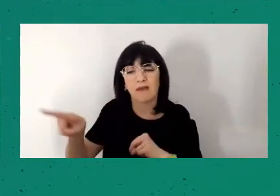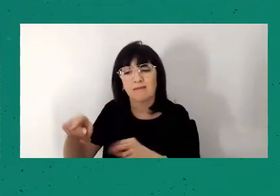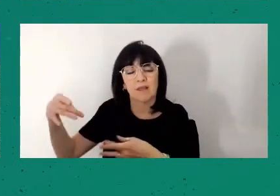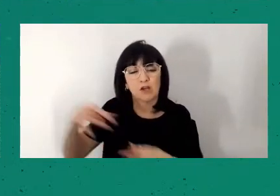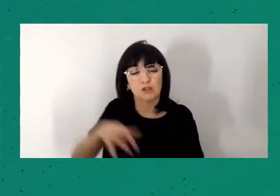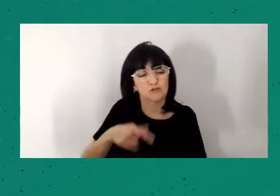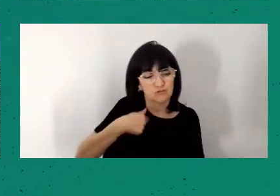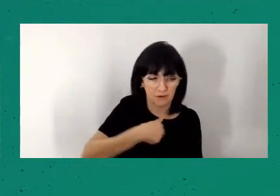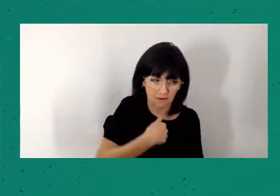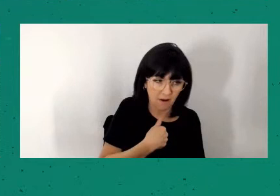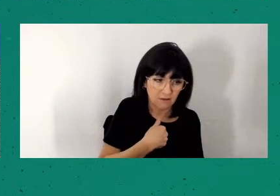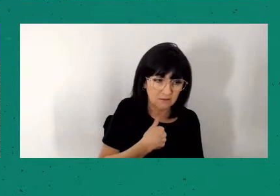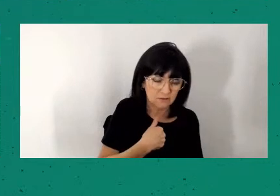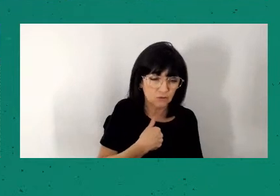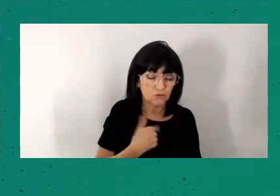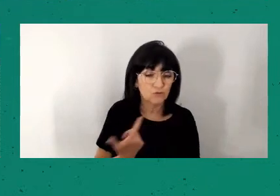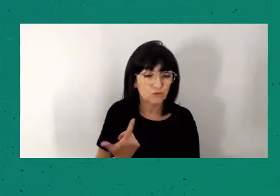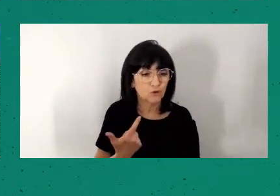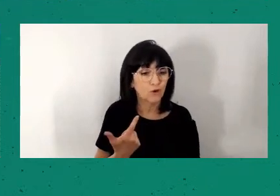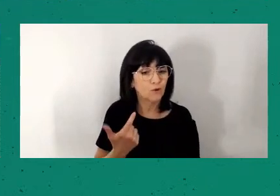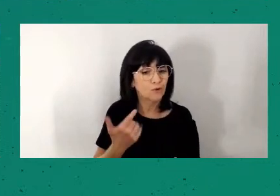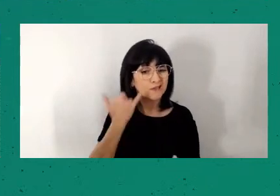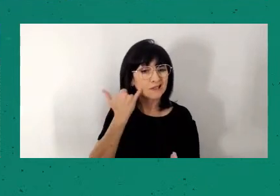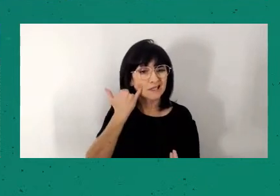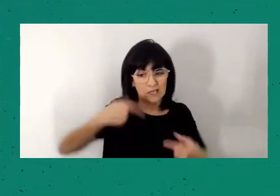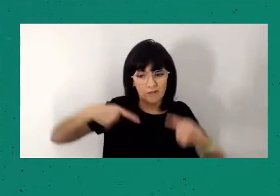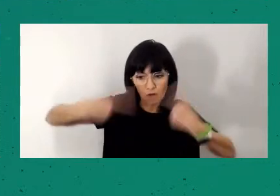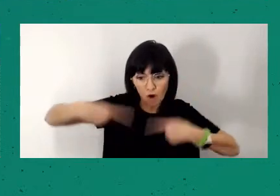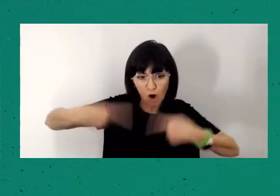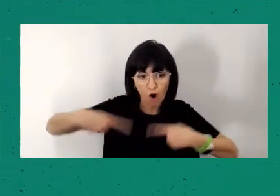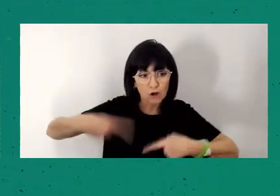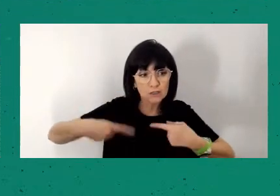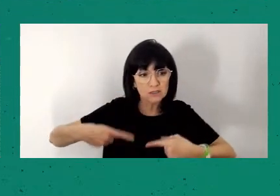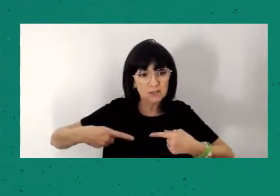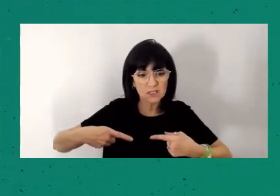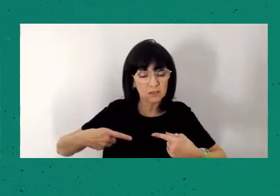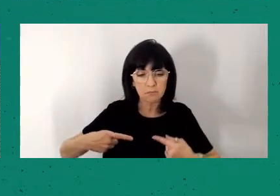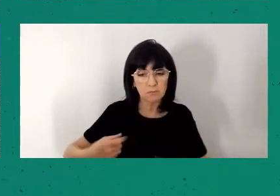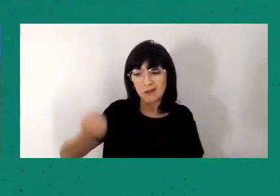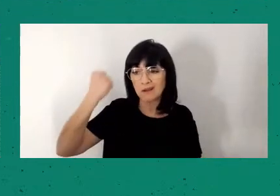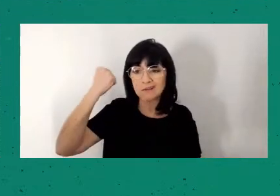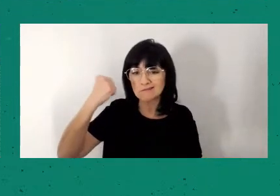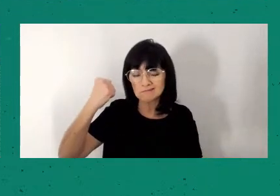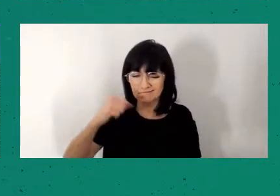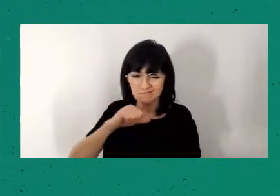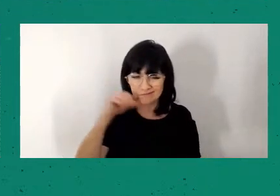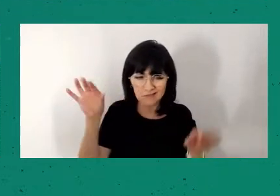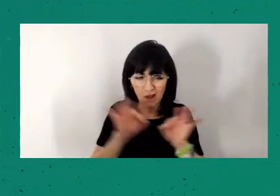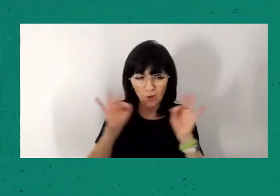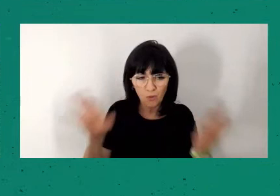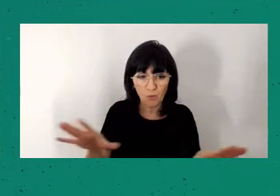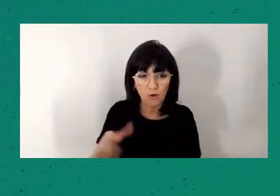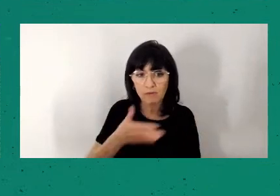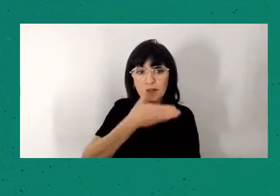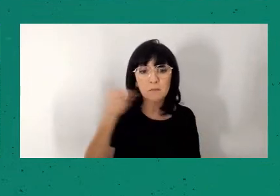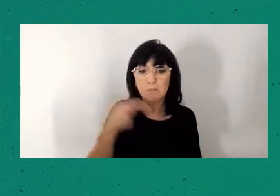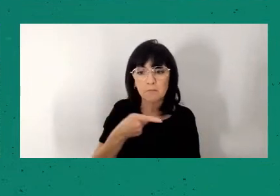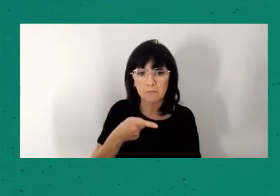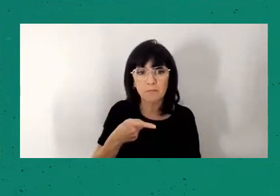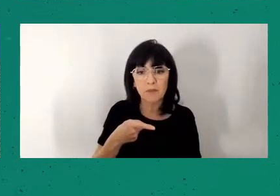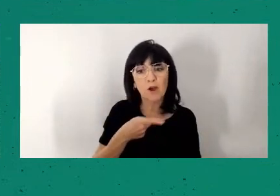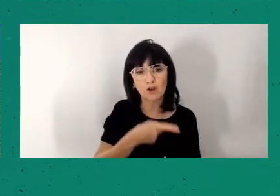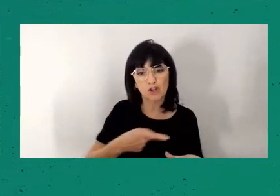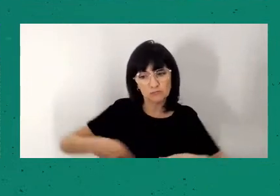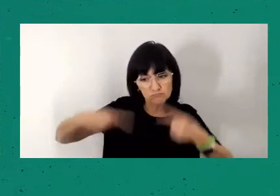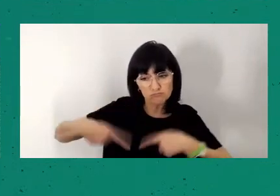words and earn more and gain more than you can by fighting with your fists. So those were the kinds of things that my parents taught us. When we